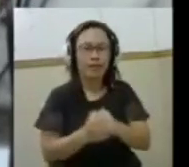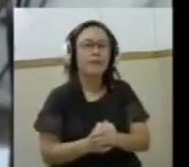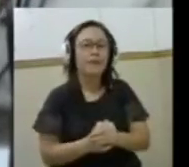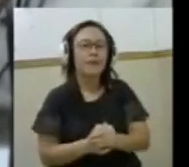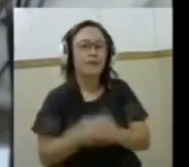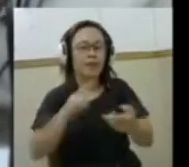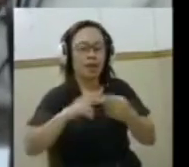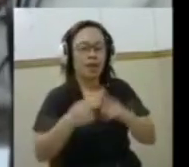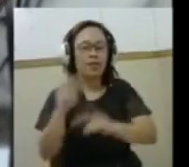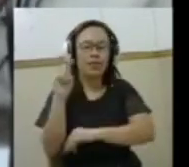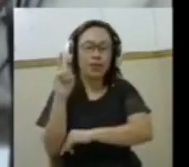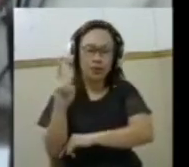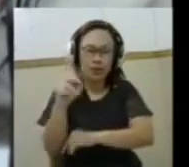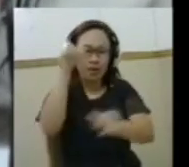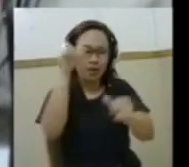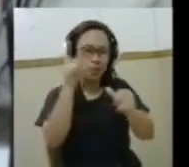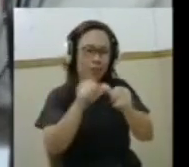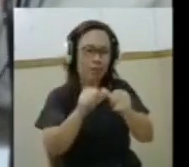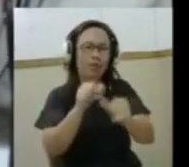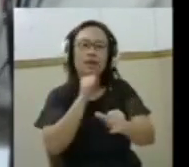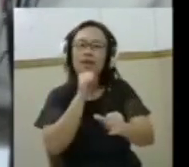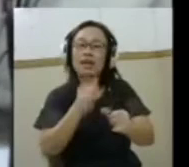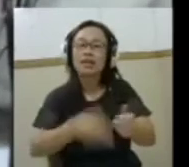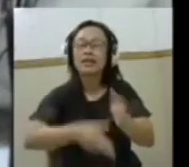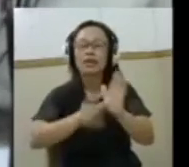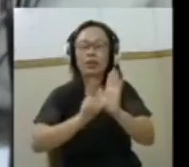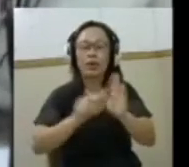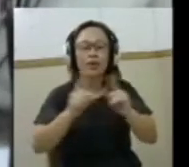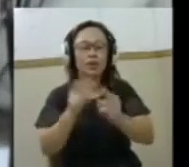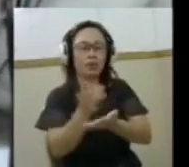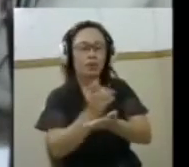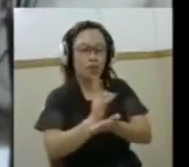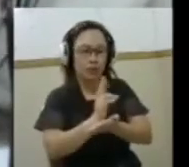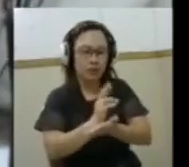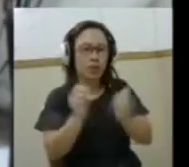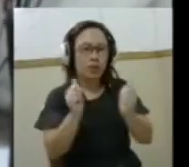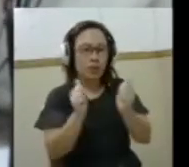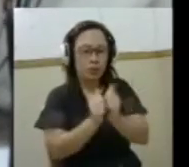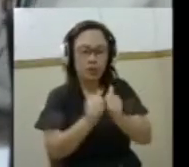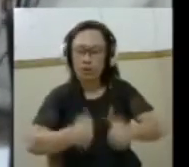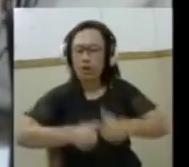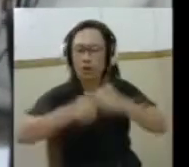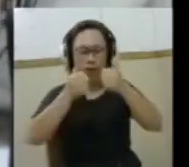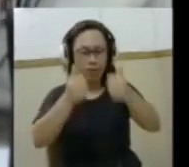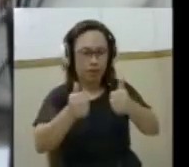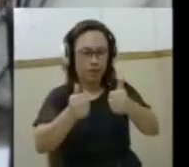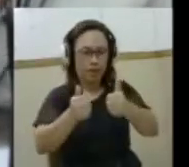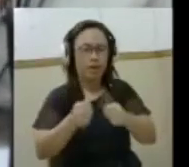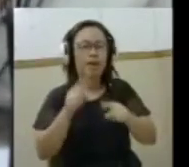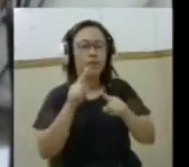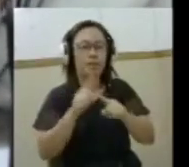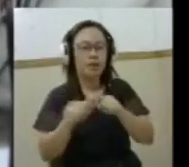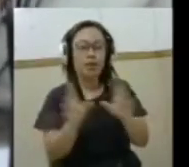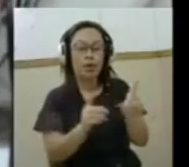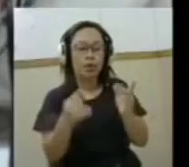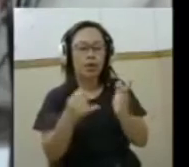number 2, remember you are not required to do research with an award or Nobel Prize. You are